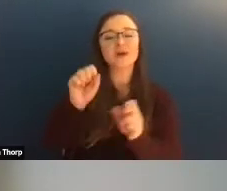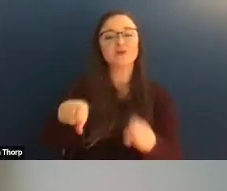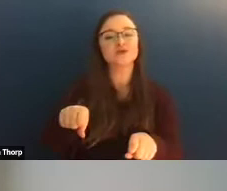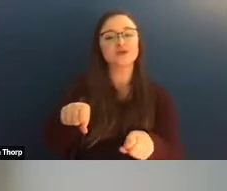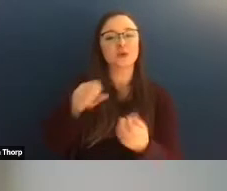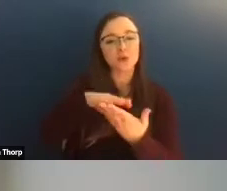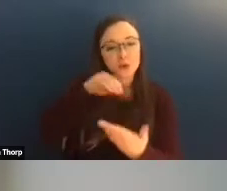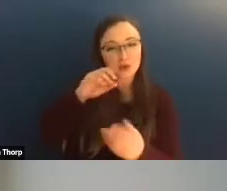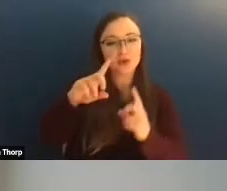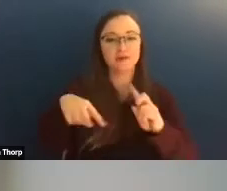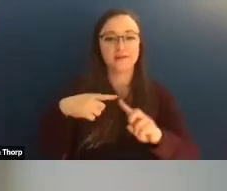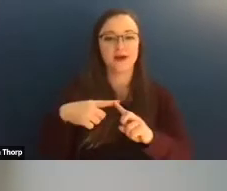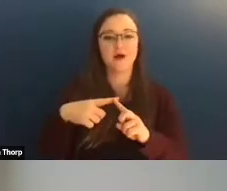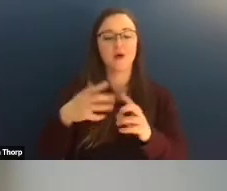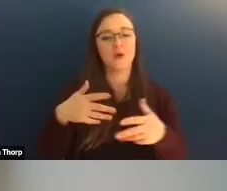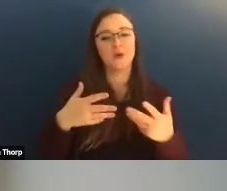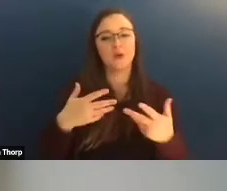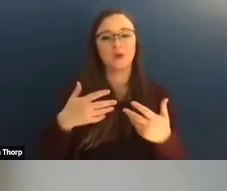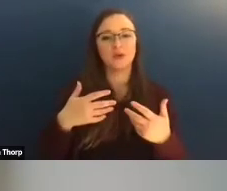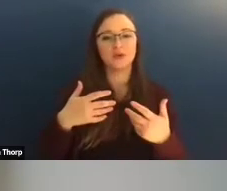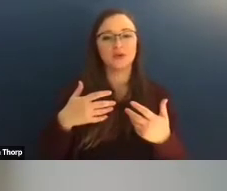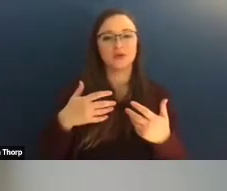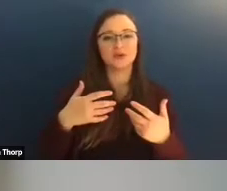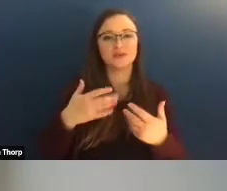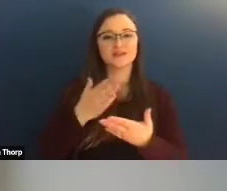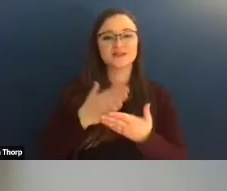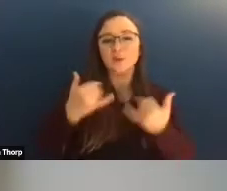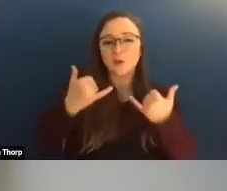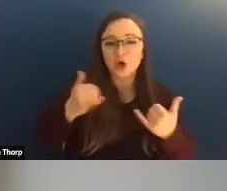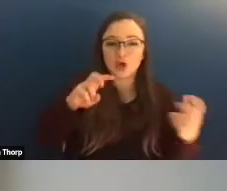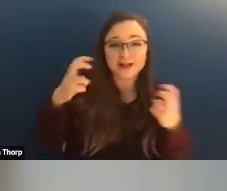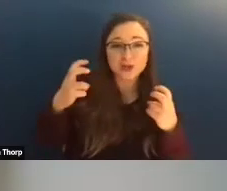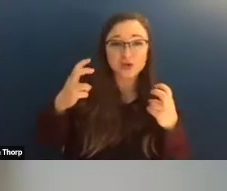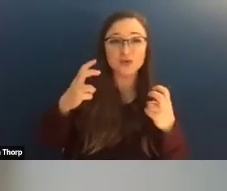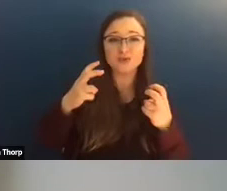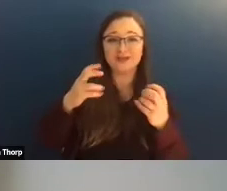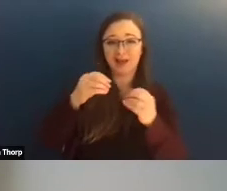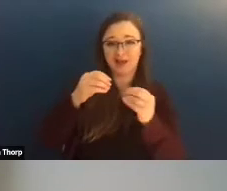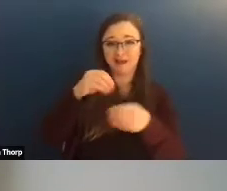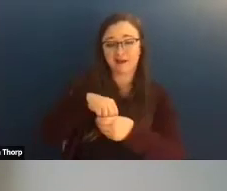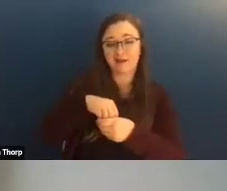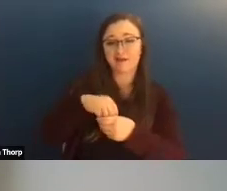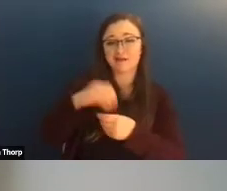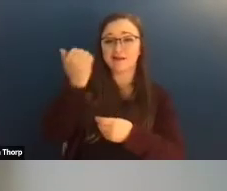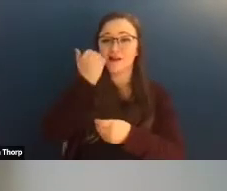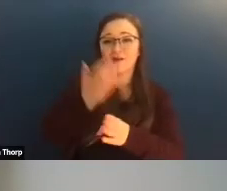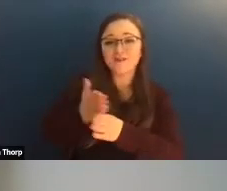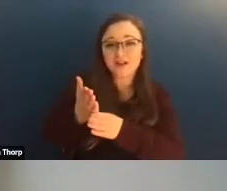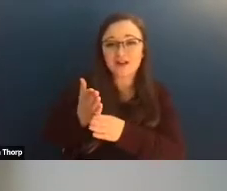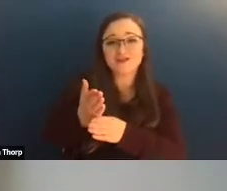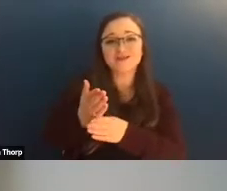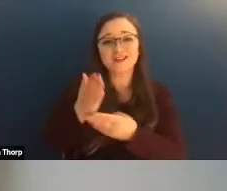learn about some of the current issues in dentistry and some of the